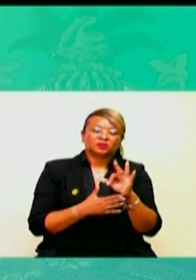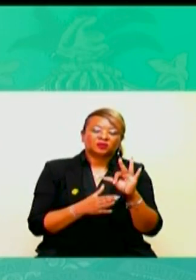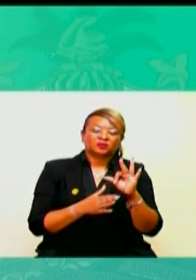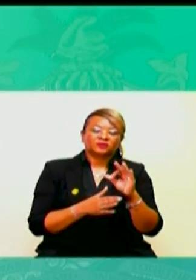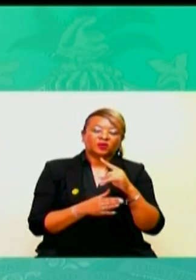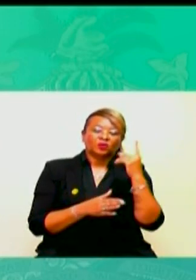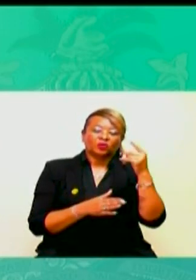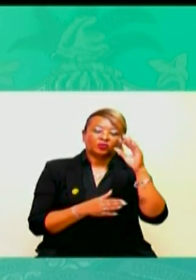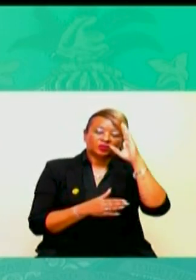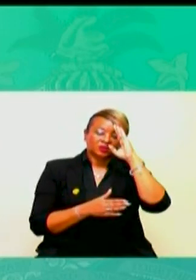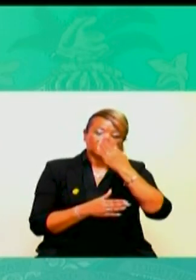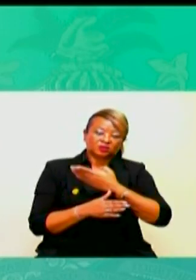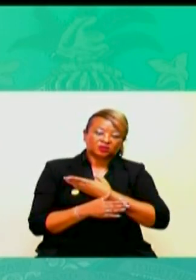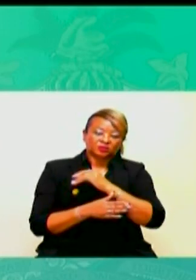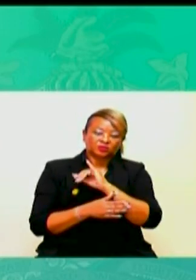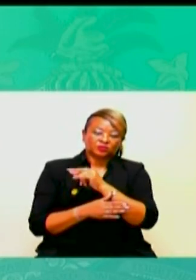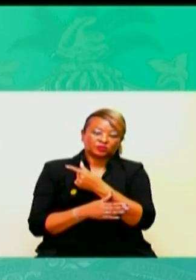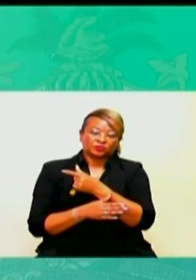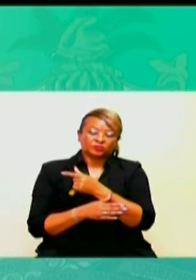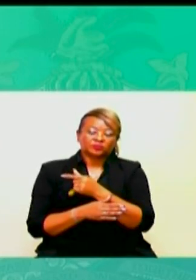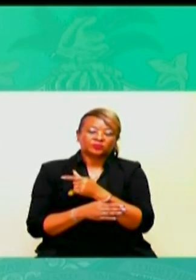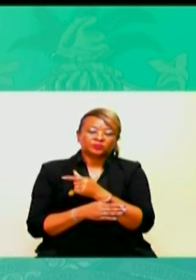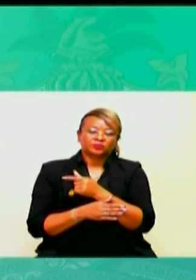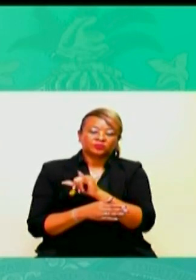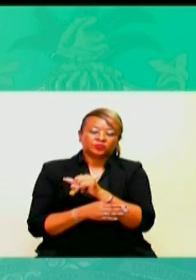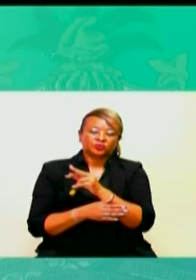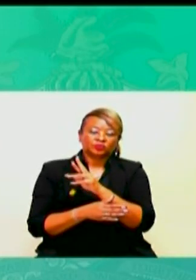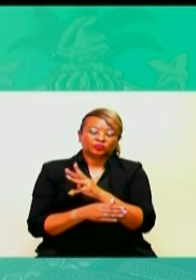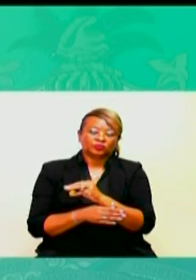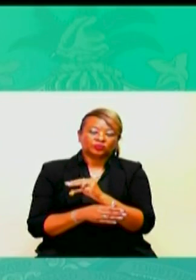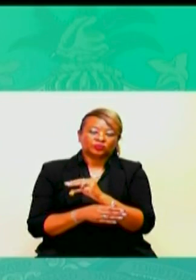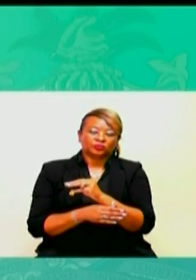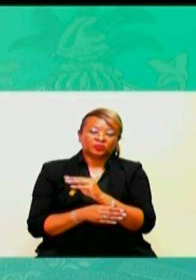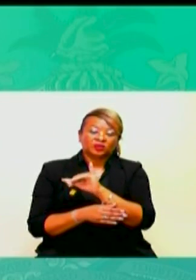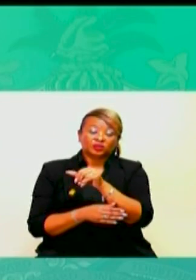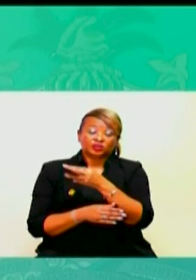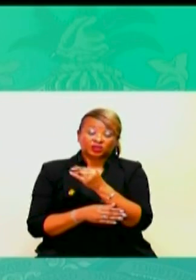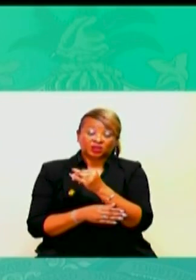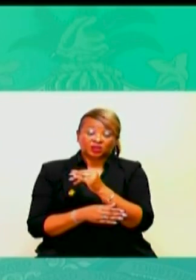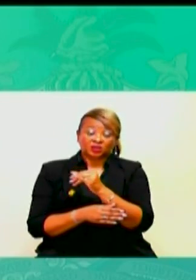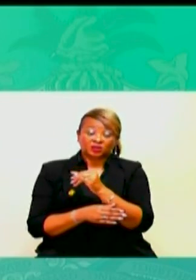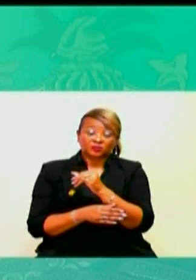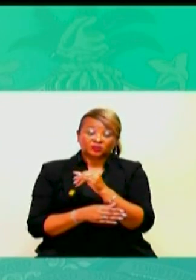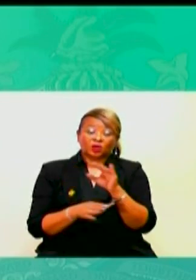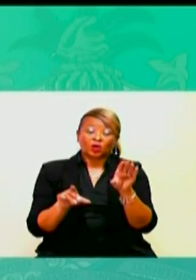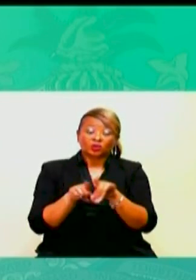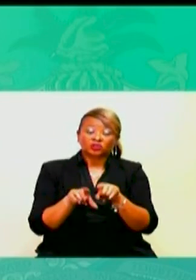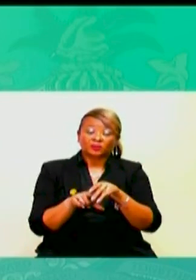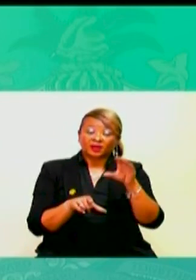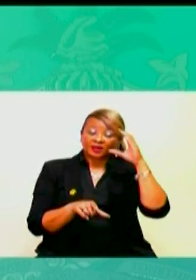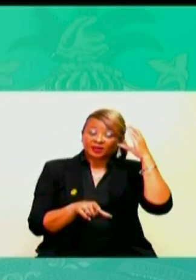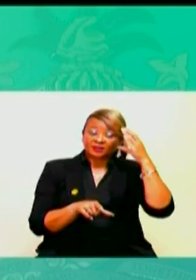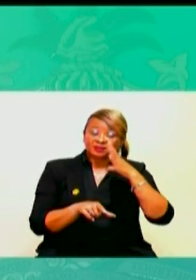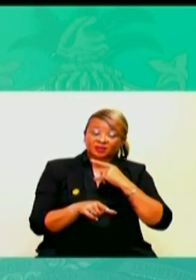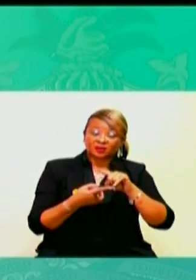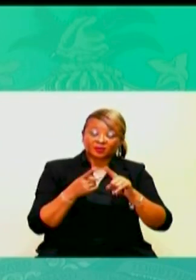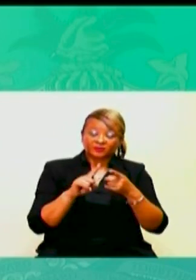son, Jerome Carroll. Jay, as we called him, was also my cousin and my friend.